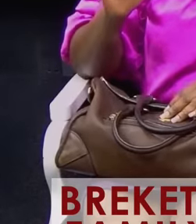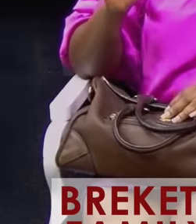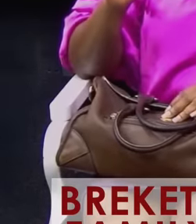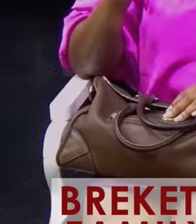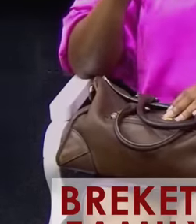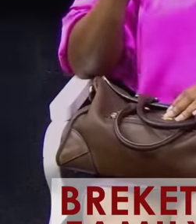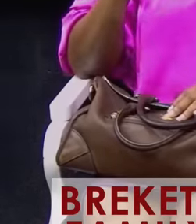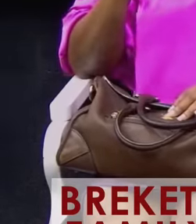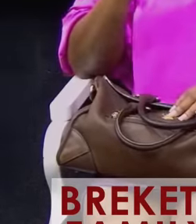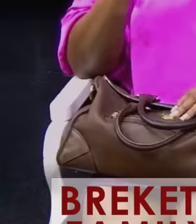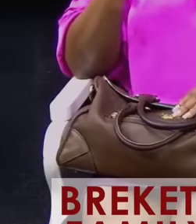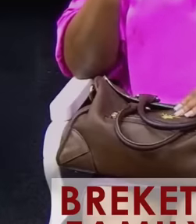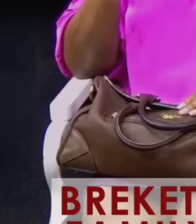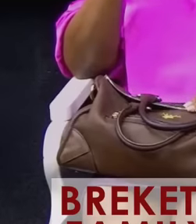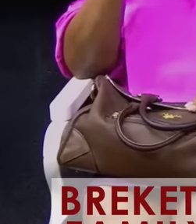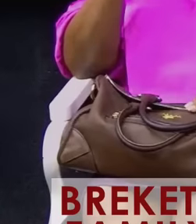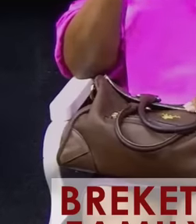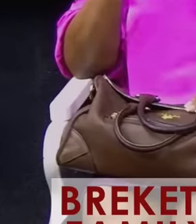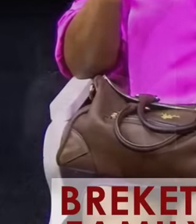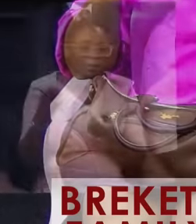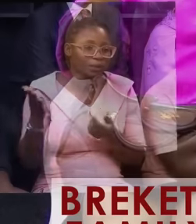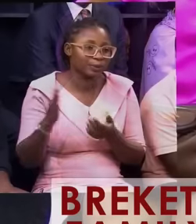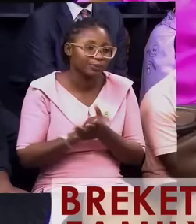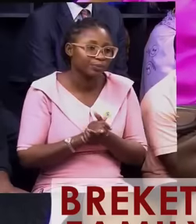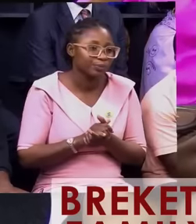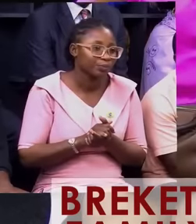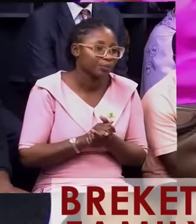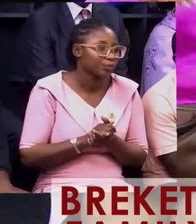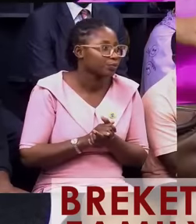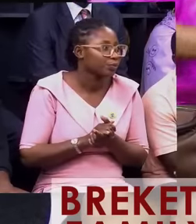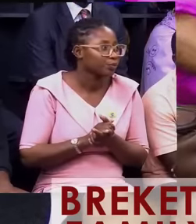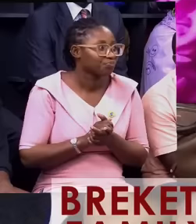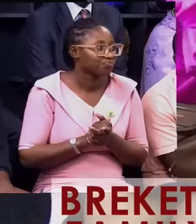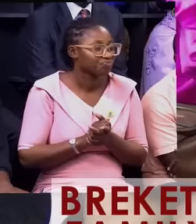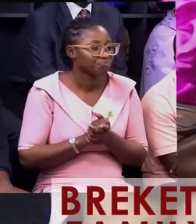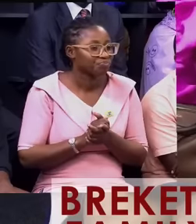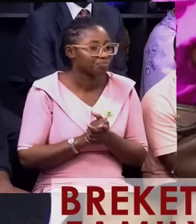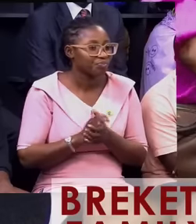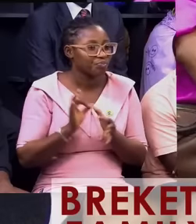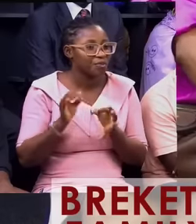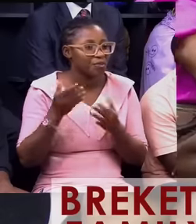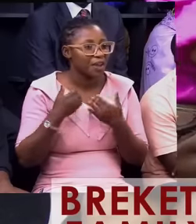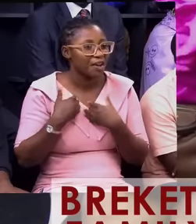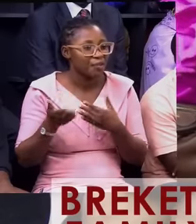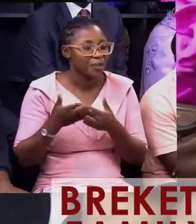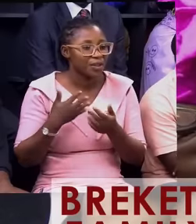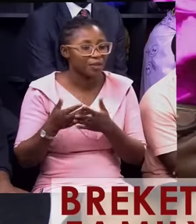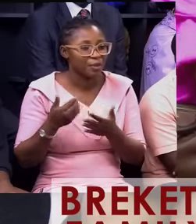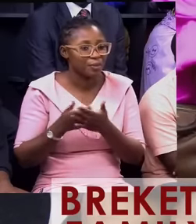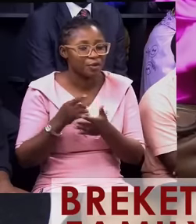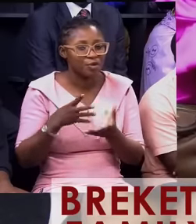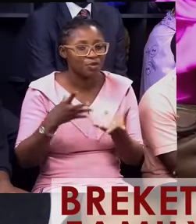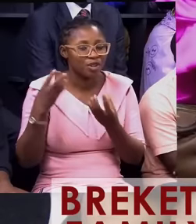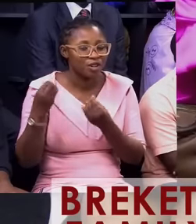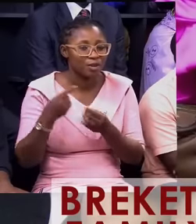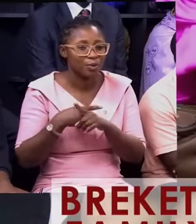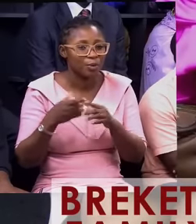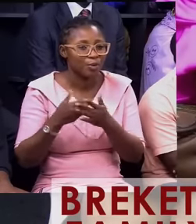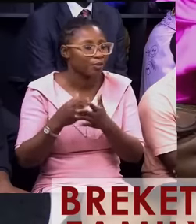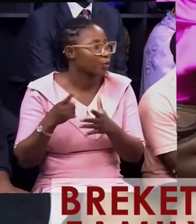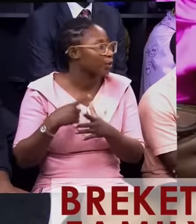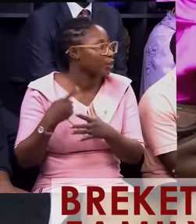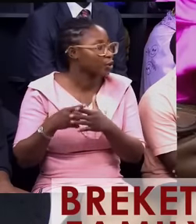anything to add on top Monday secretary man if you get anything to add on top before we allow you come out but before